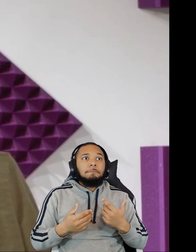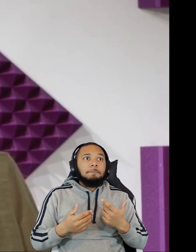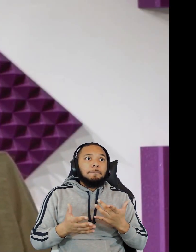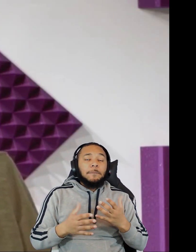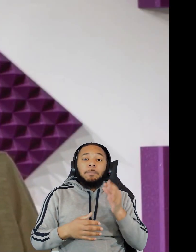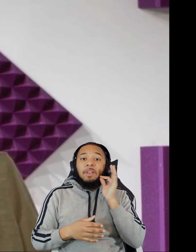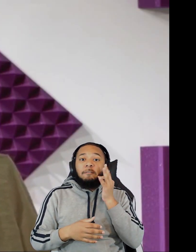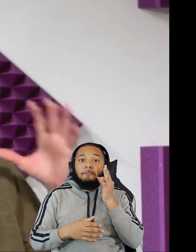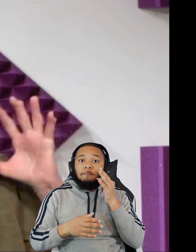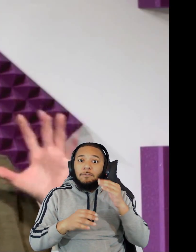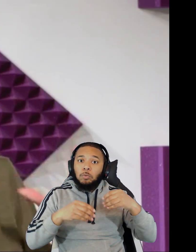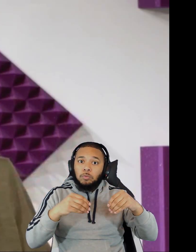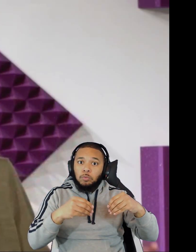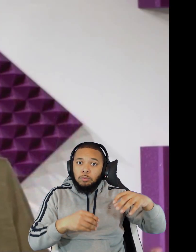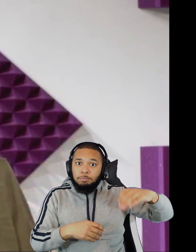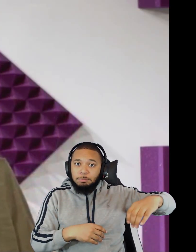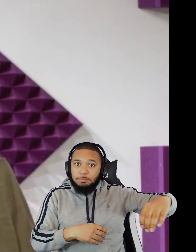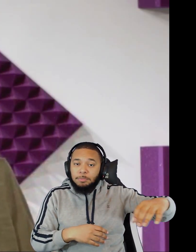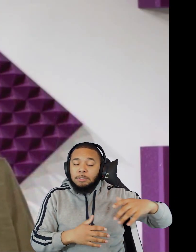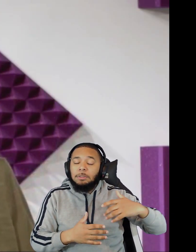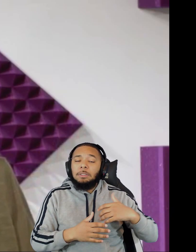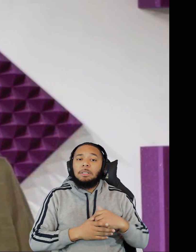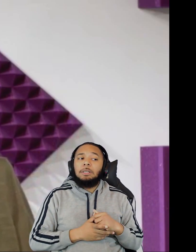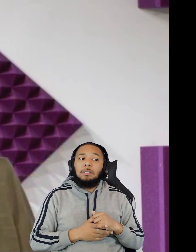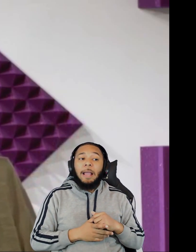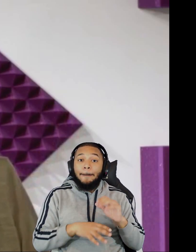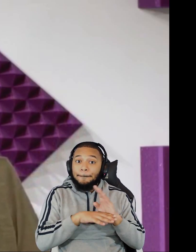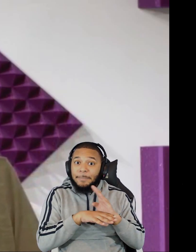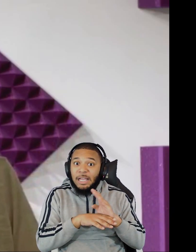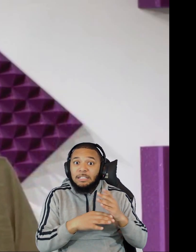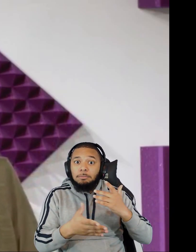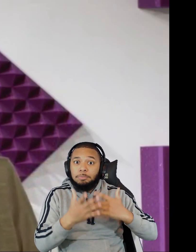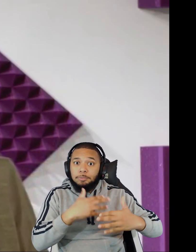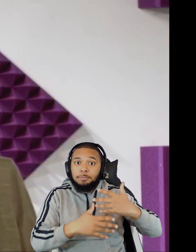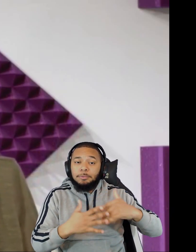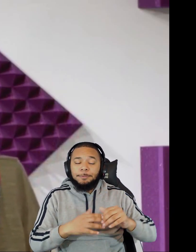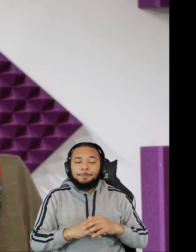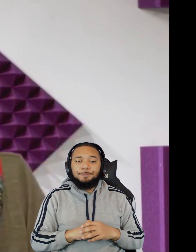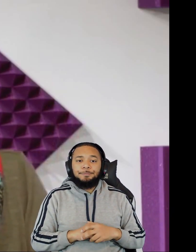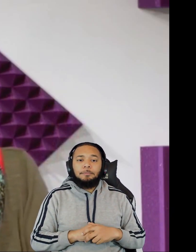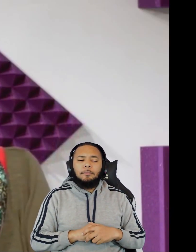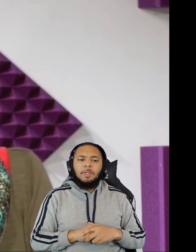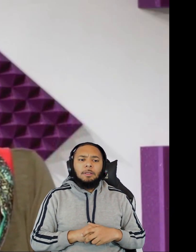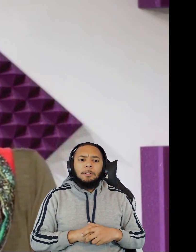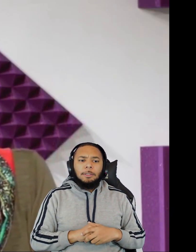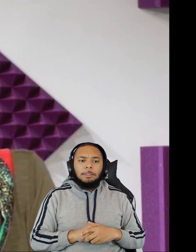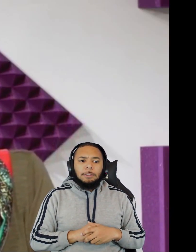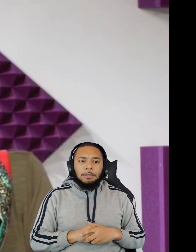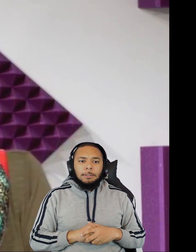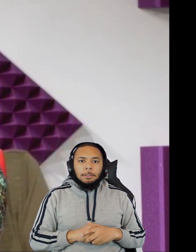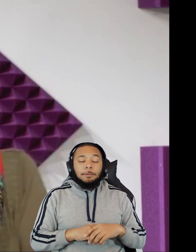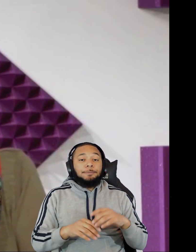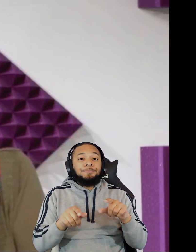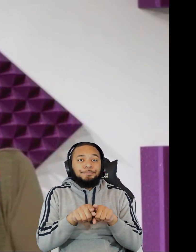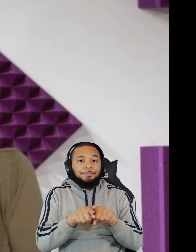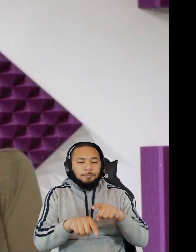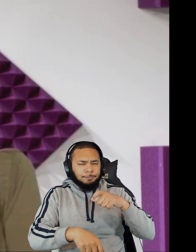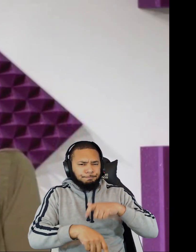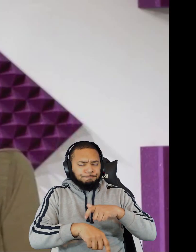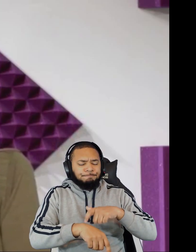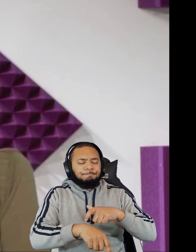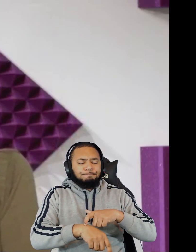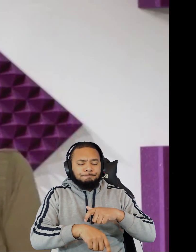that was busy. So that kind of gives us some clues, doesn't it, as to where it took place. And time can help us